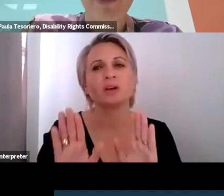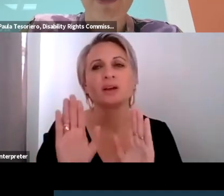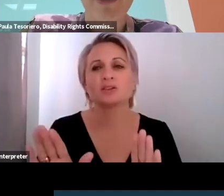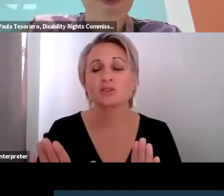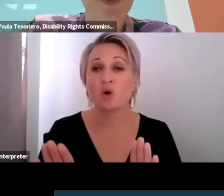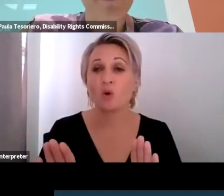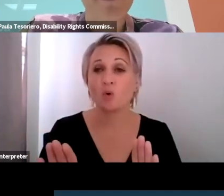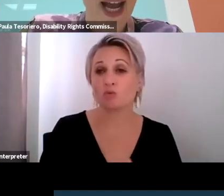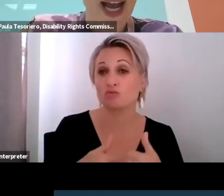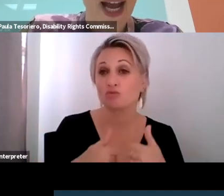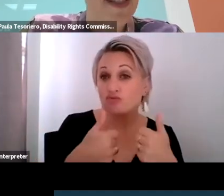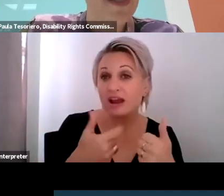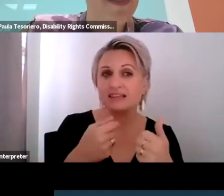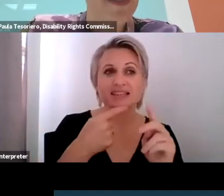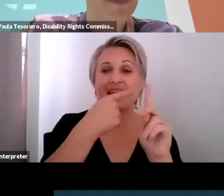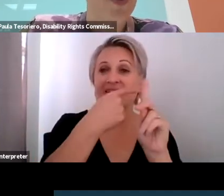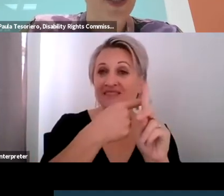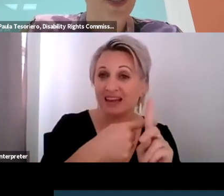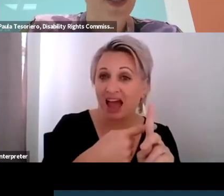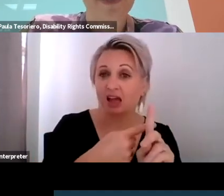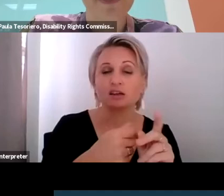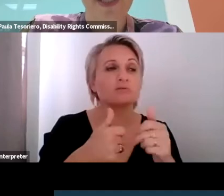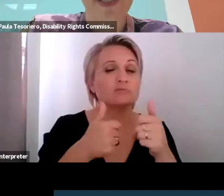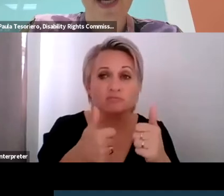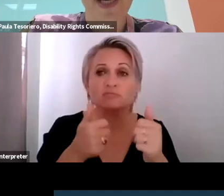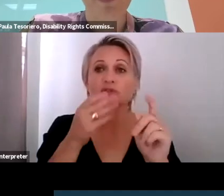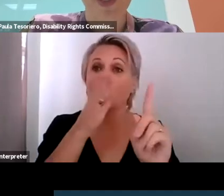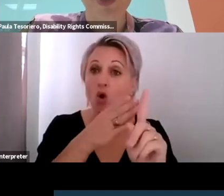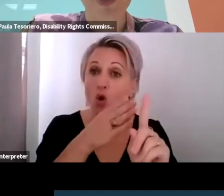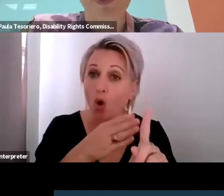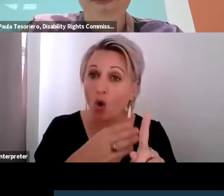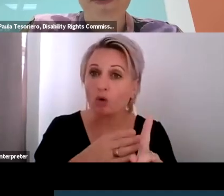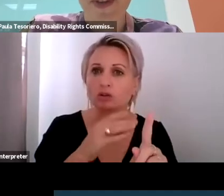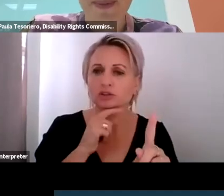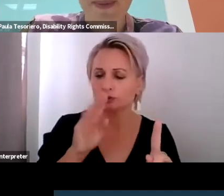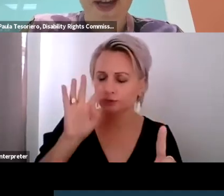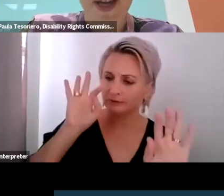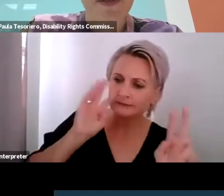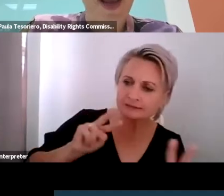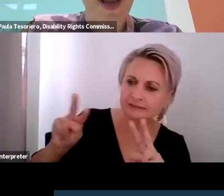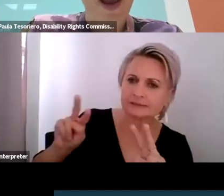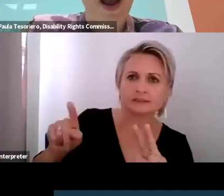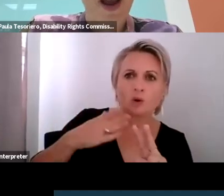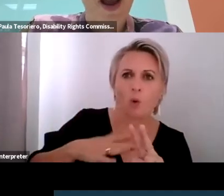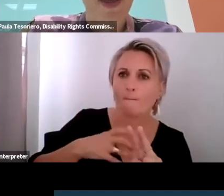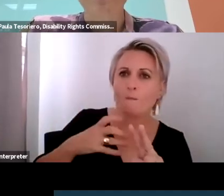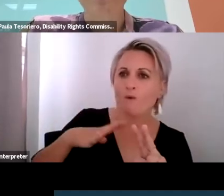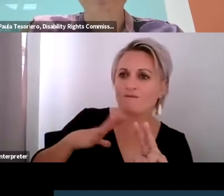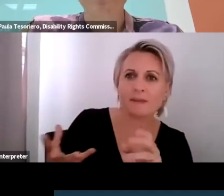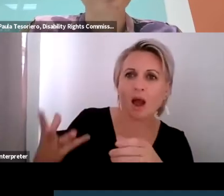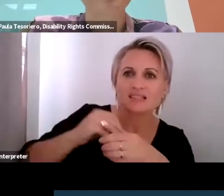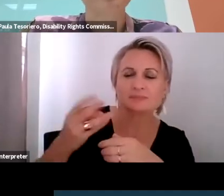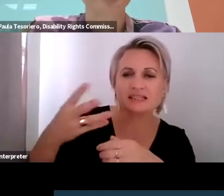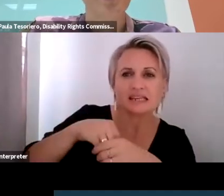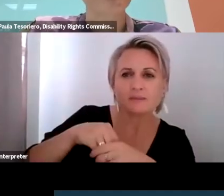course, to have targets to increase the participation of females, I think it is really